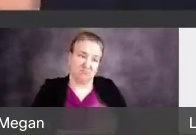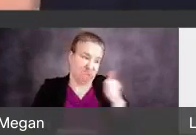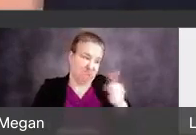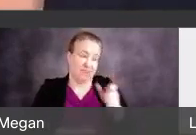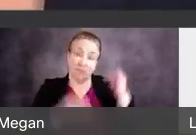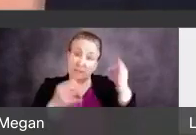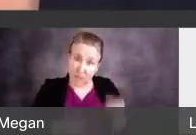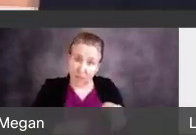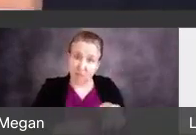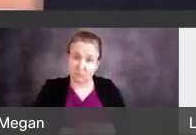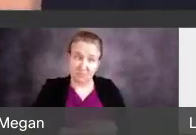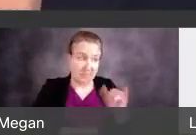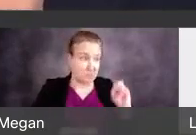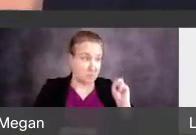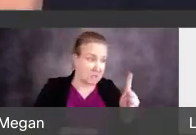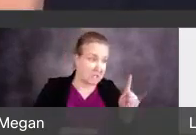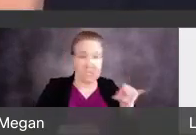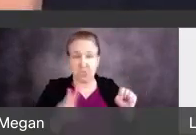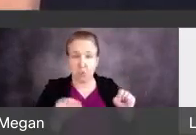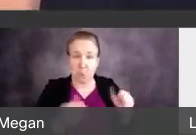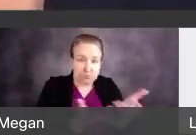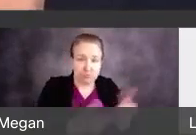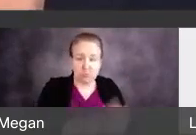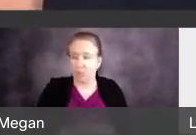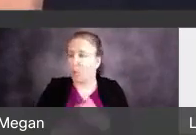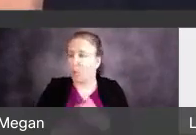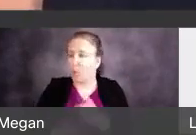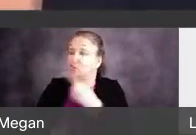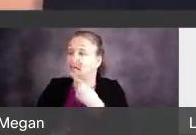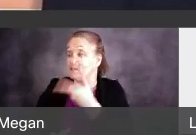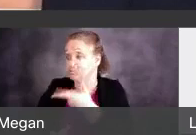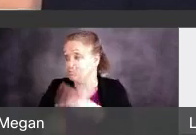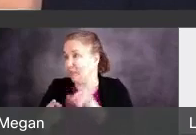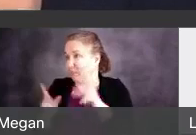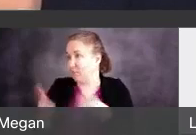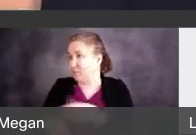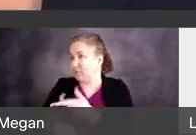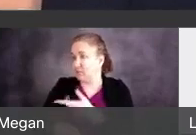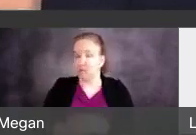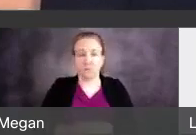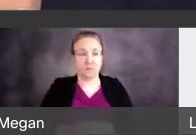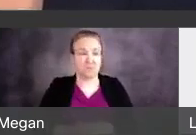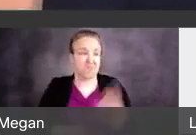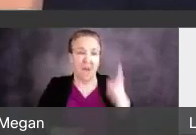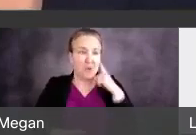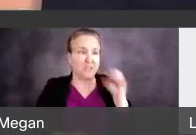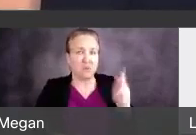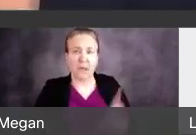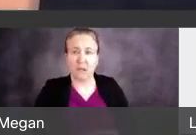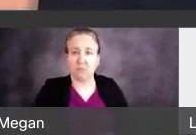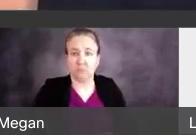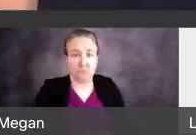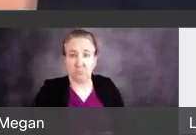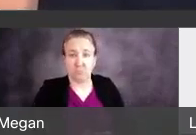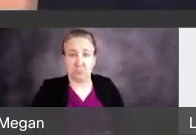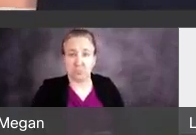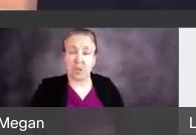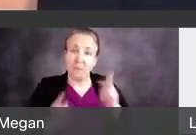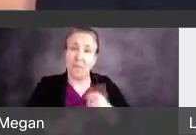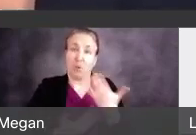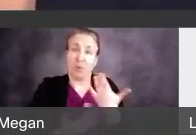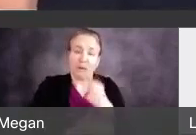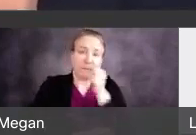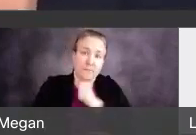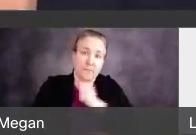yourself if that's okay. And what do you say to that person? I don't think it's okay. I think the people that have been patiently waiting